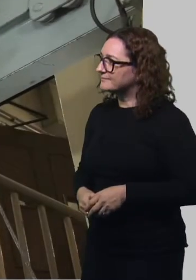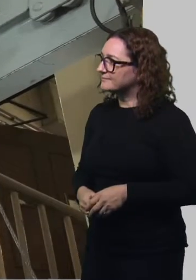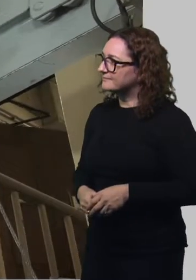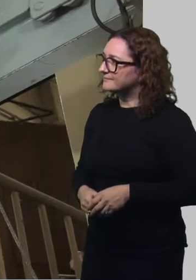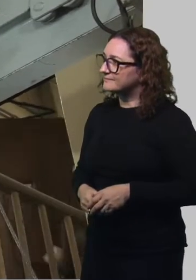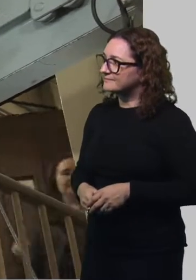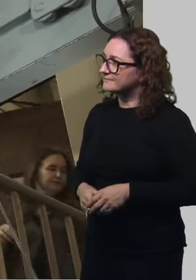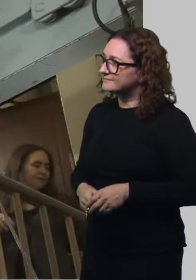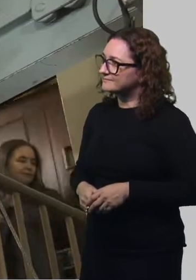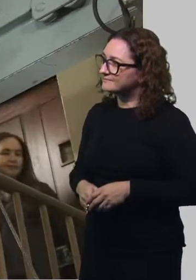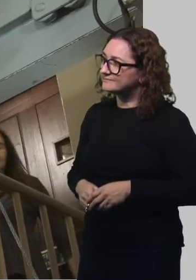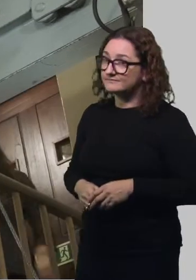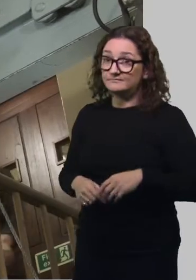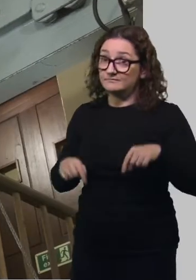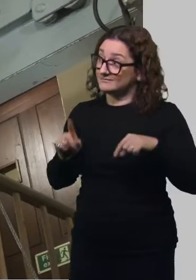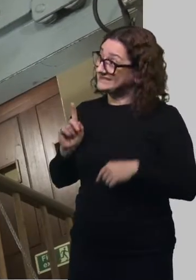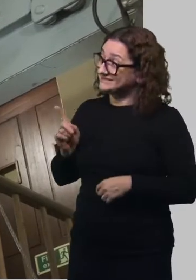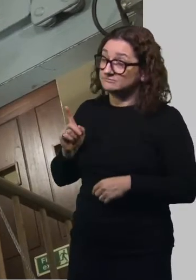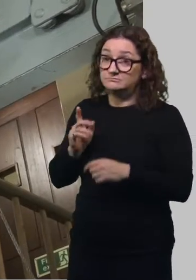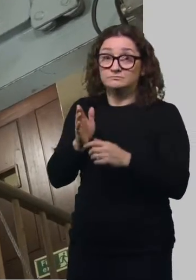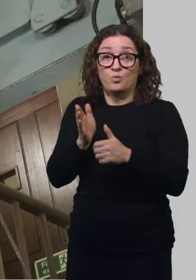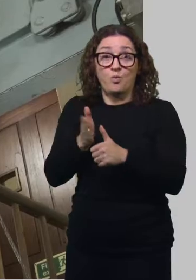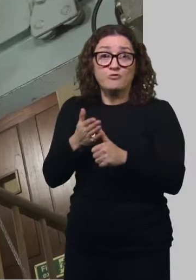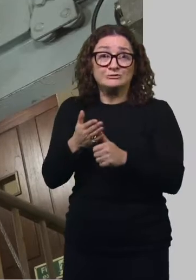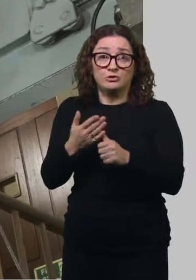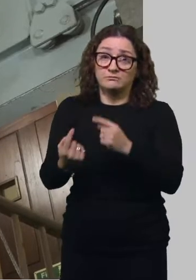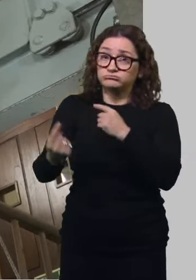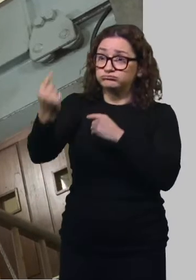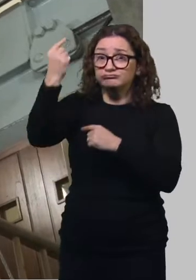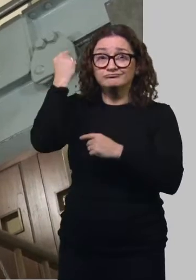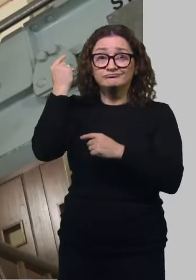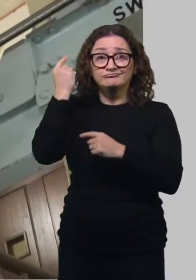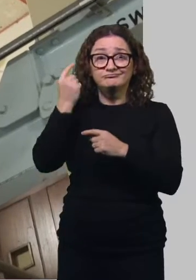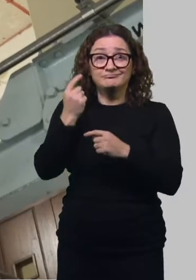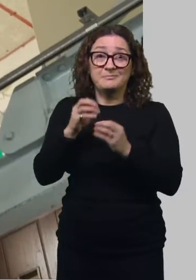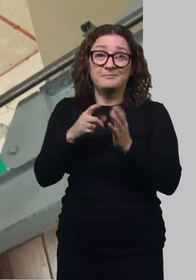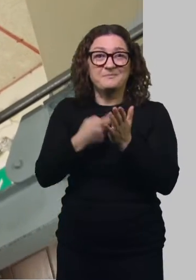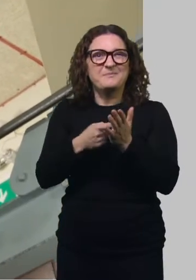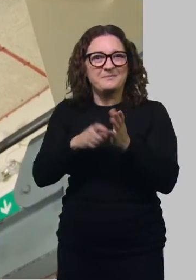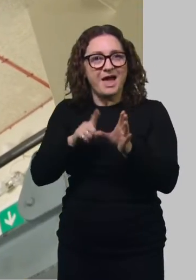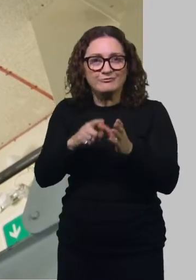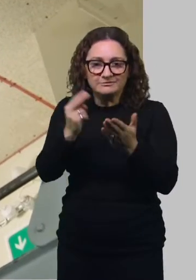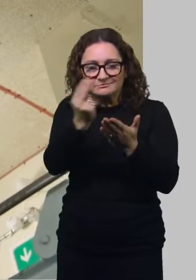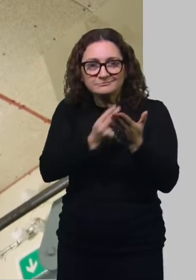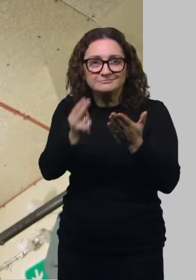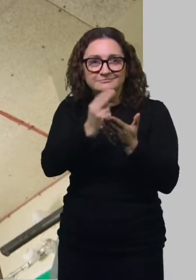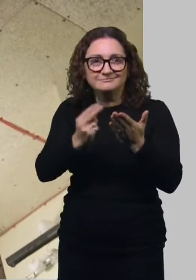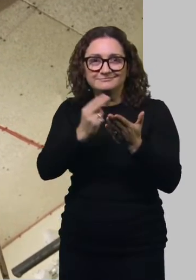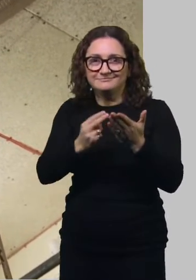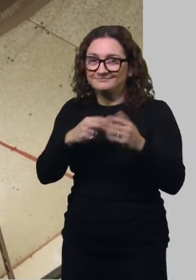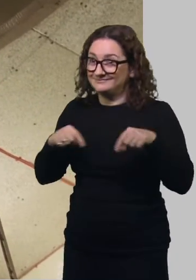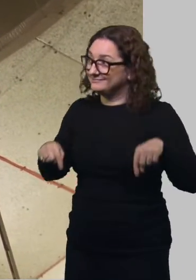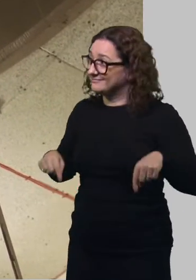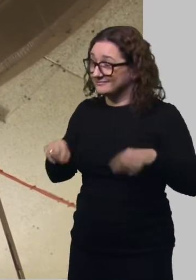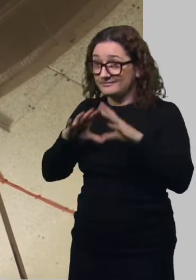This is the original cast iron staircase designed by Barry inside the Victoria Tower. It is 553 steps from